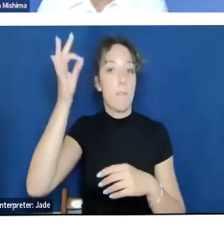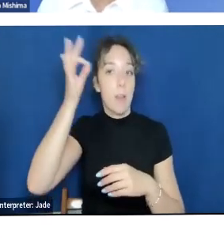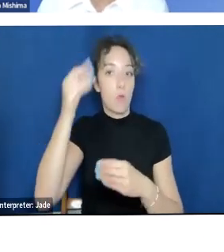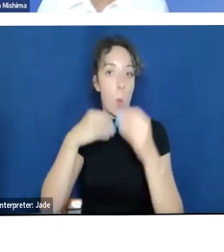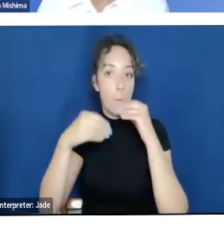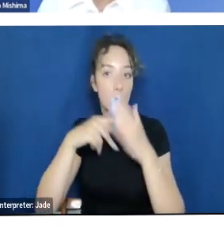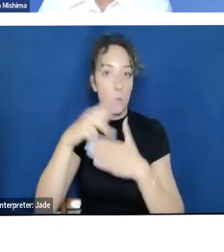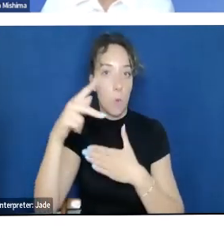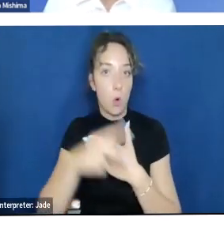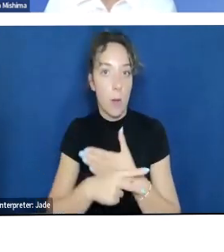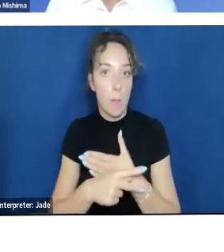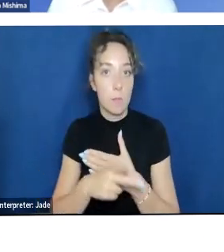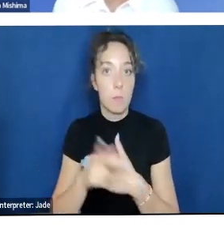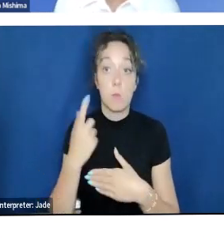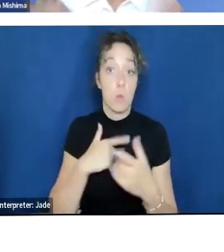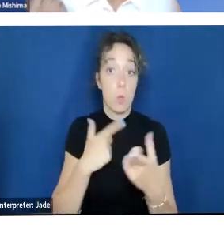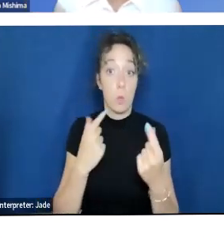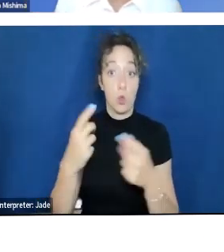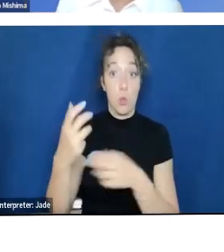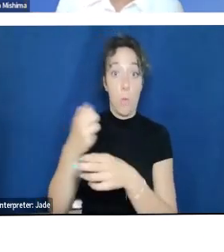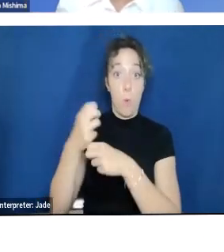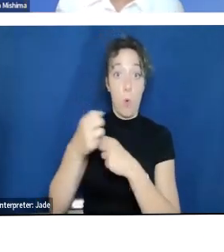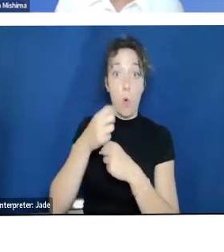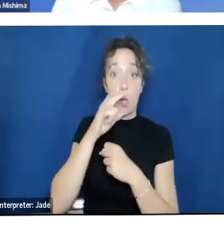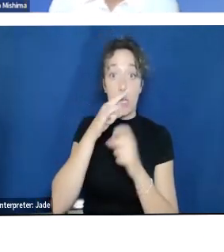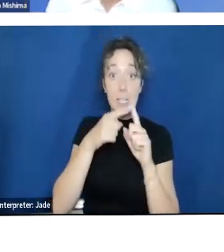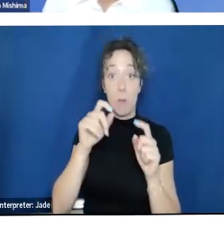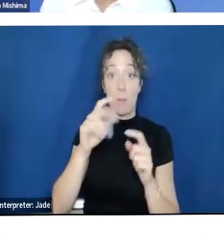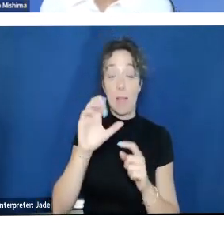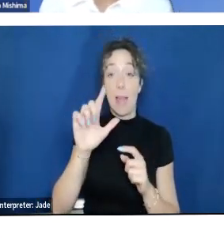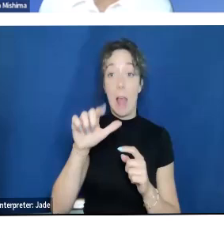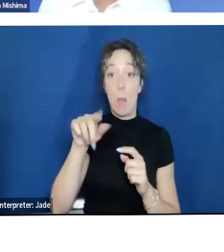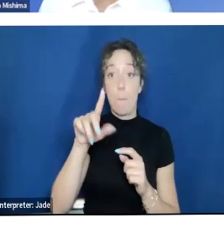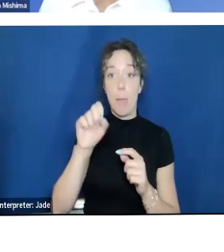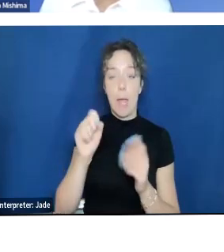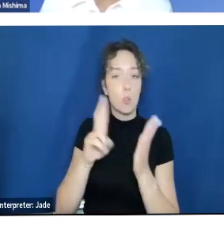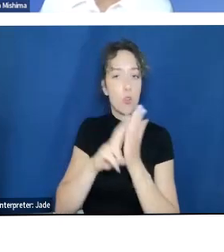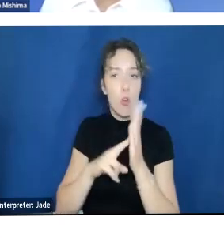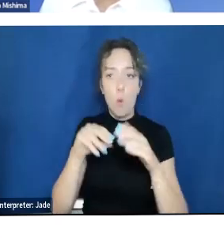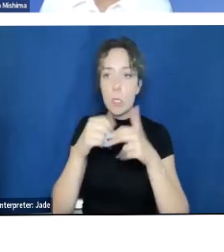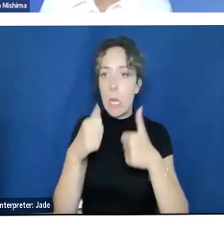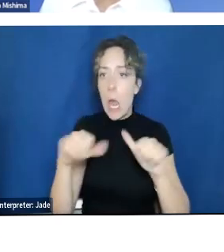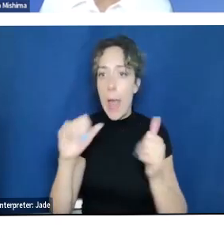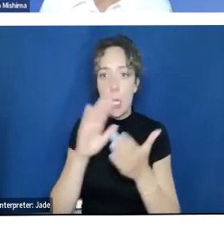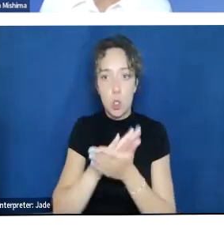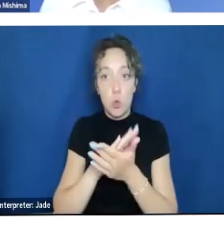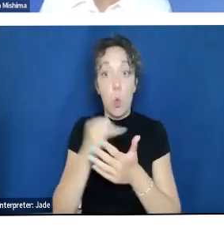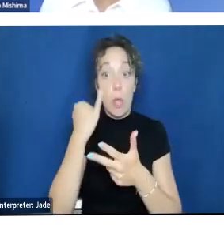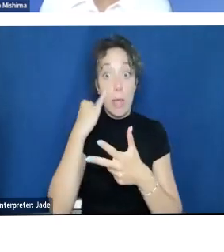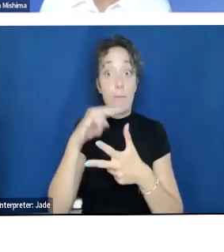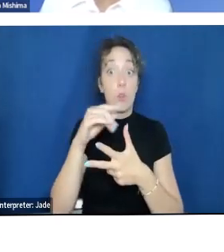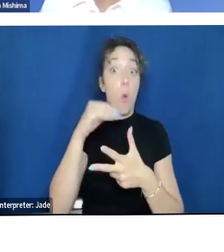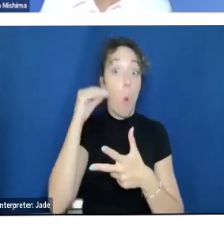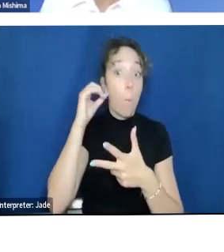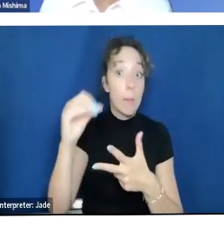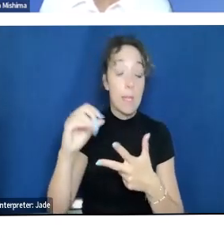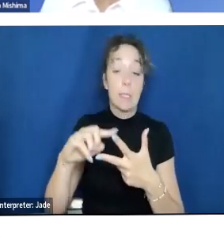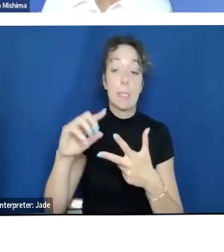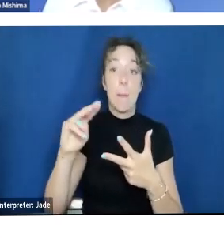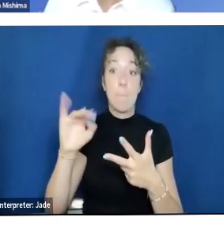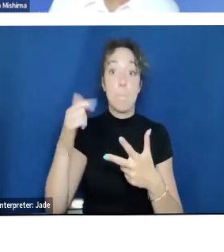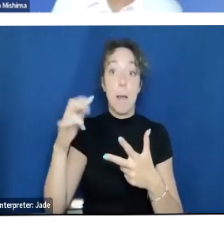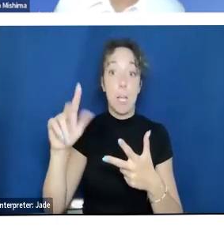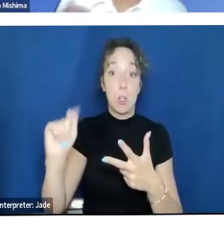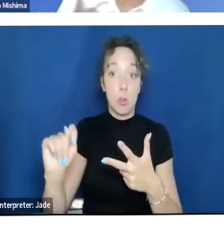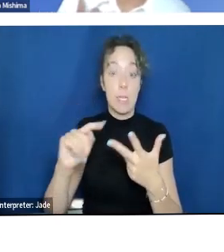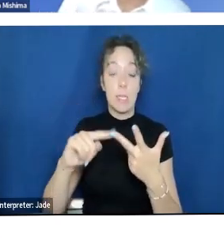from CalPADS all the students who are enrolled in any school who are homeless, migrant, and foster. And as you know, for foster